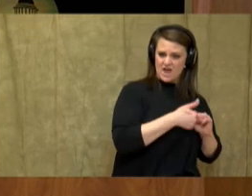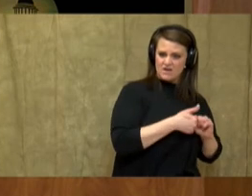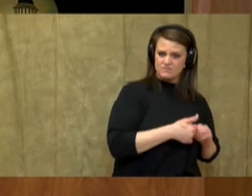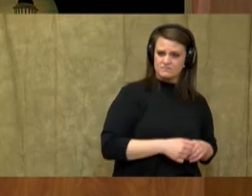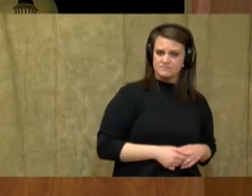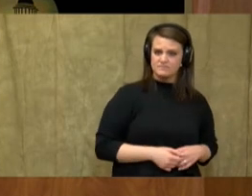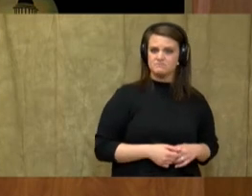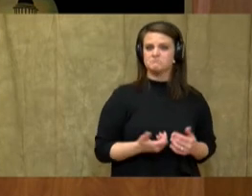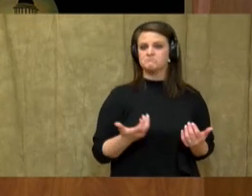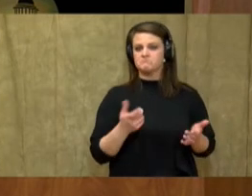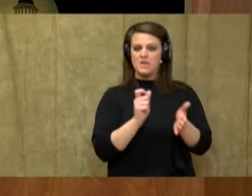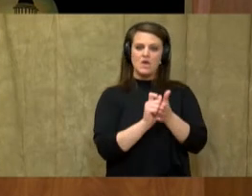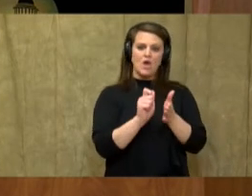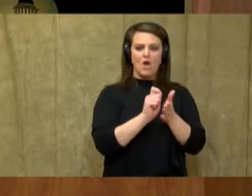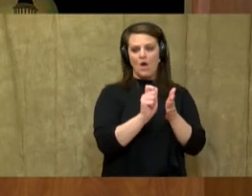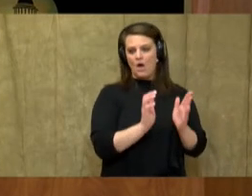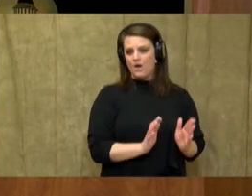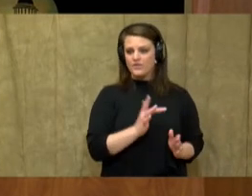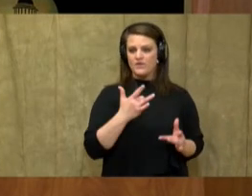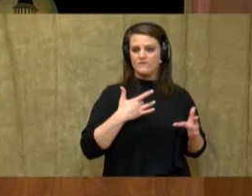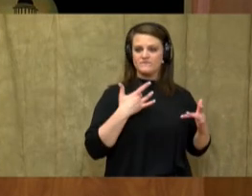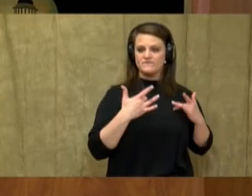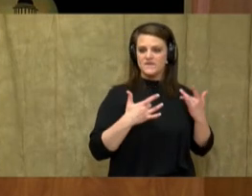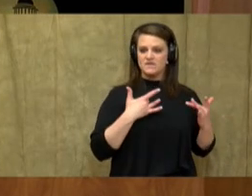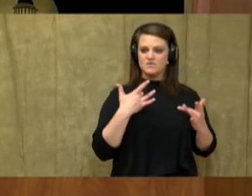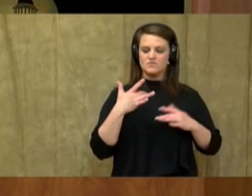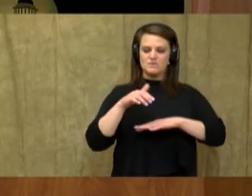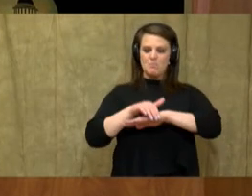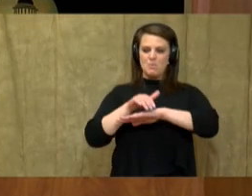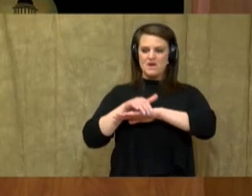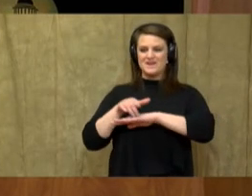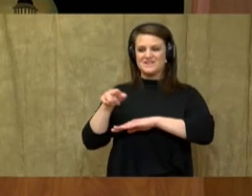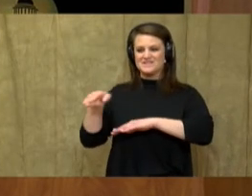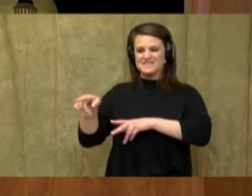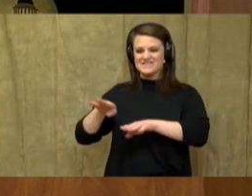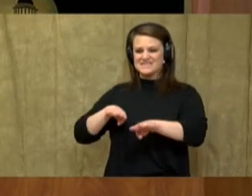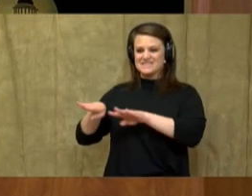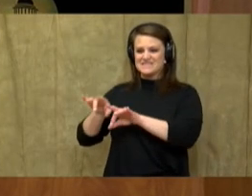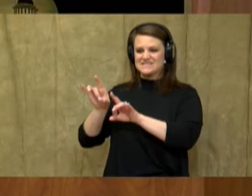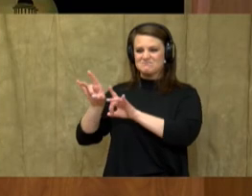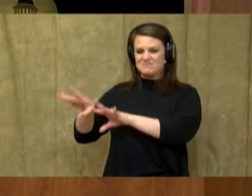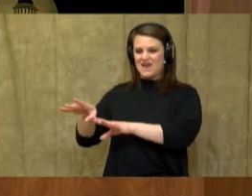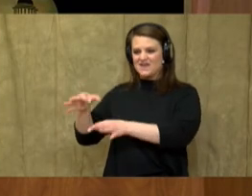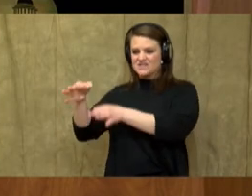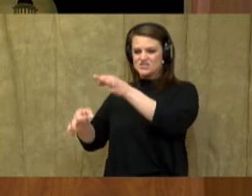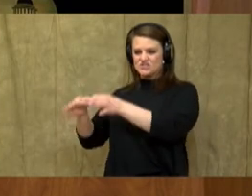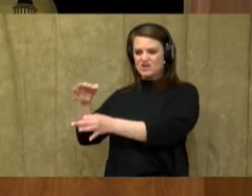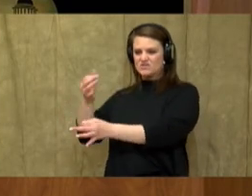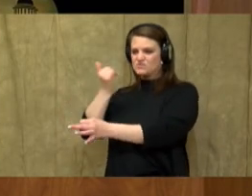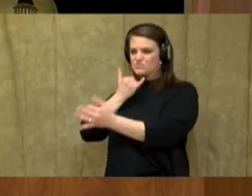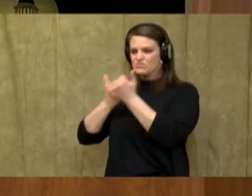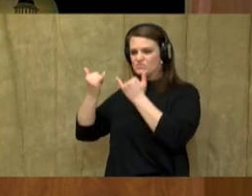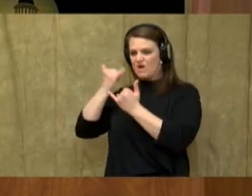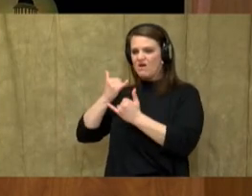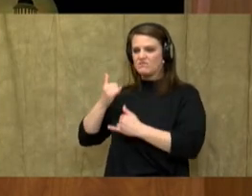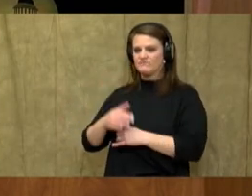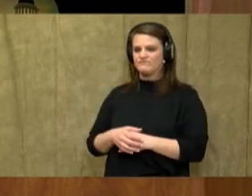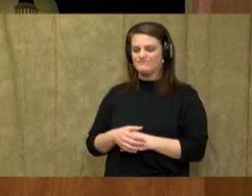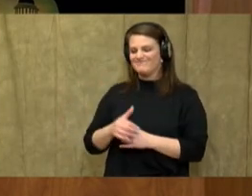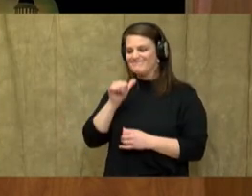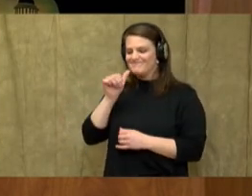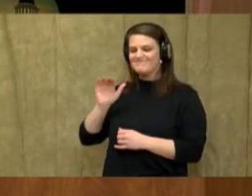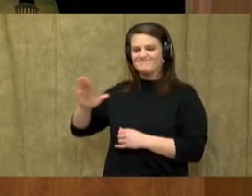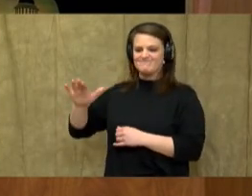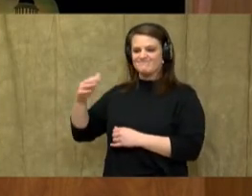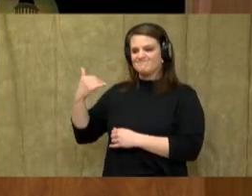colonists? The author in the first article thought that the British soldiers were mistreated and misjudged, and the incident was not really their